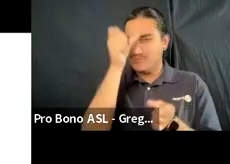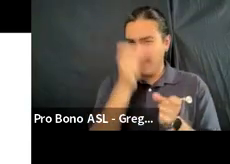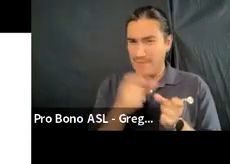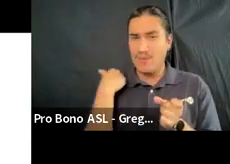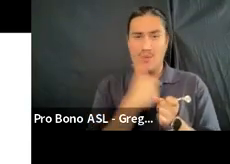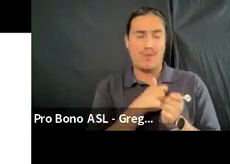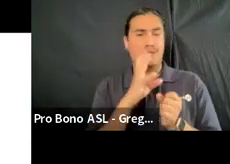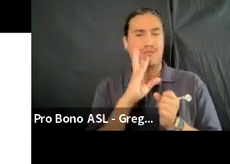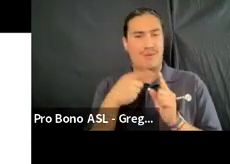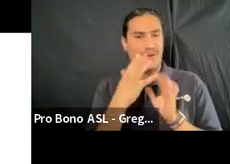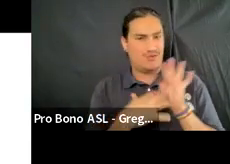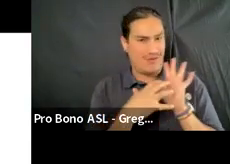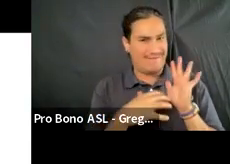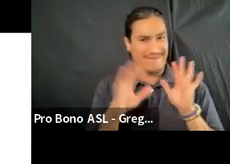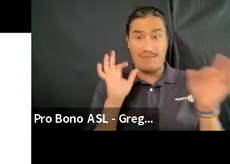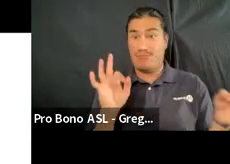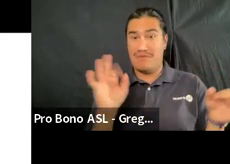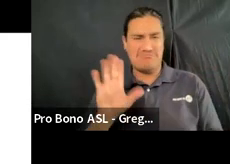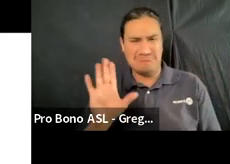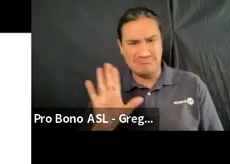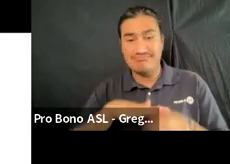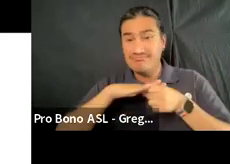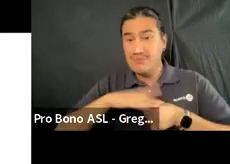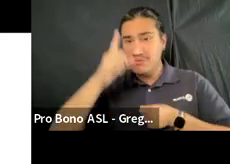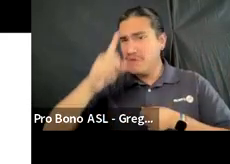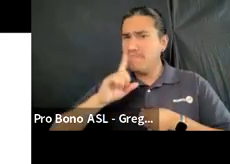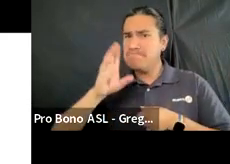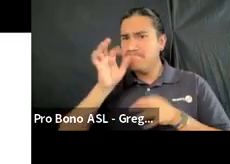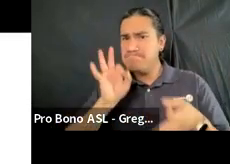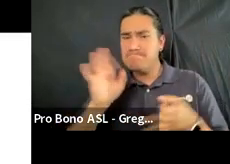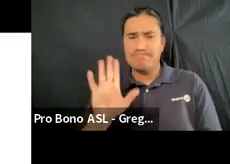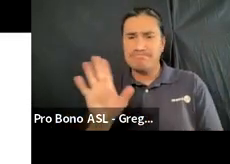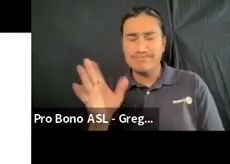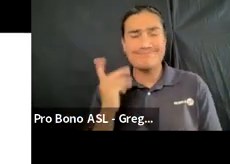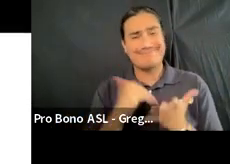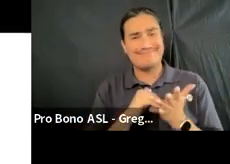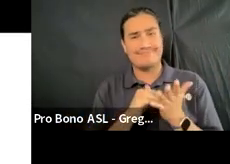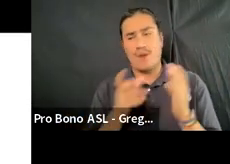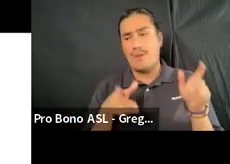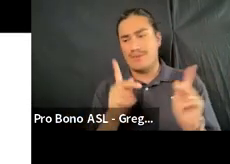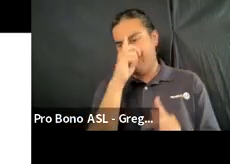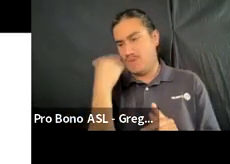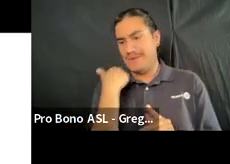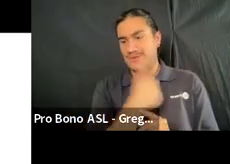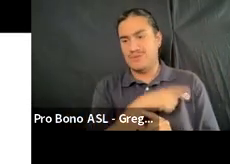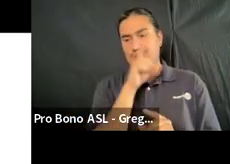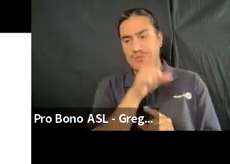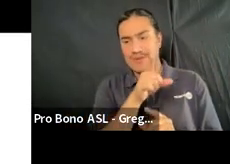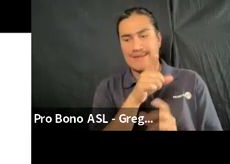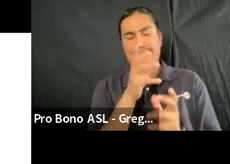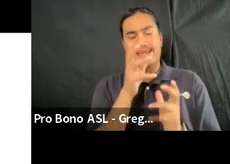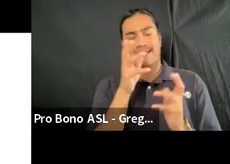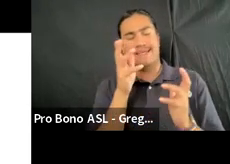speaking in draft here. This does not need to be perfect. There's no pressure at all, but this is just a chance for us to really hone in about the work we're creating and